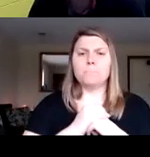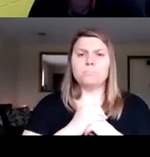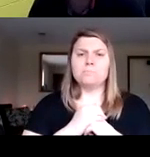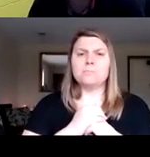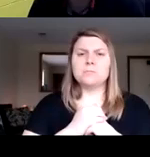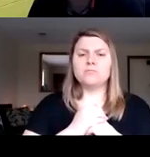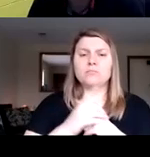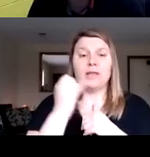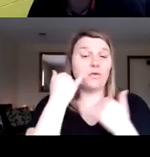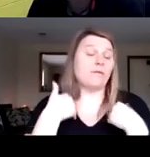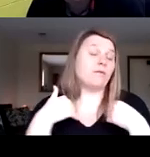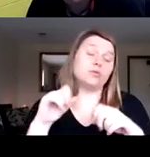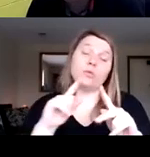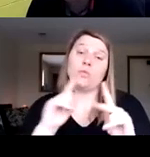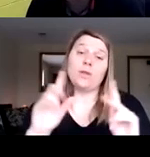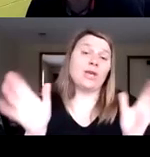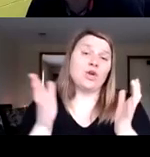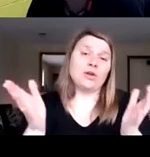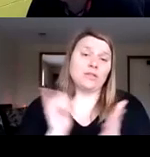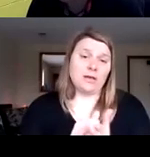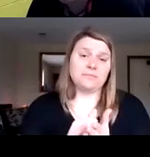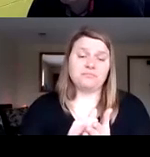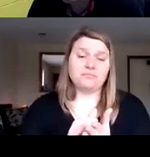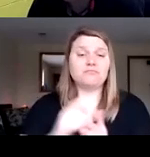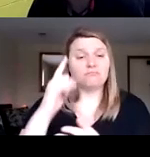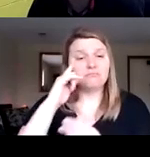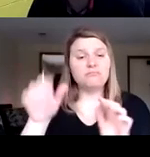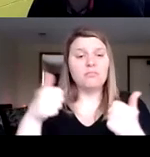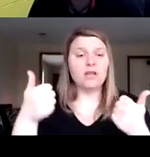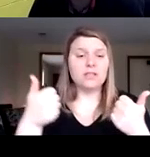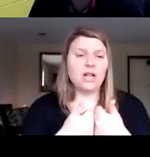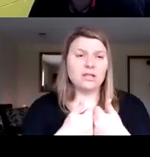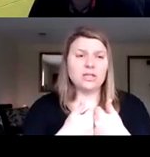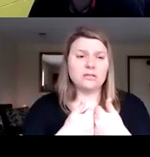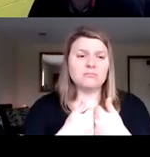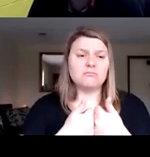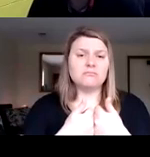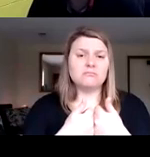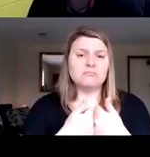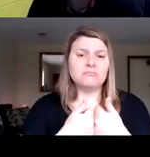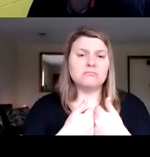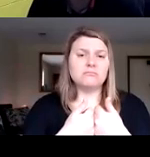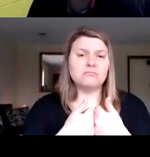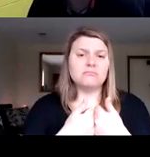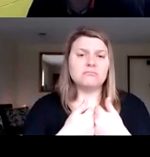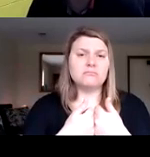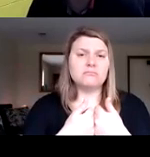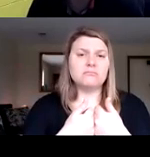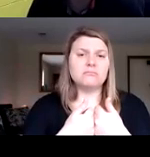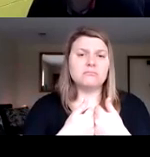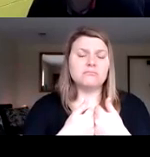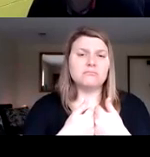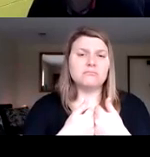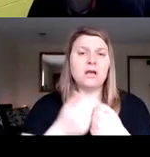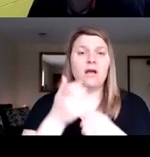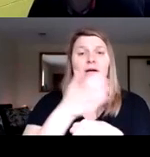you get a chance, I would really encourage that. I think it's challenging. It forces you to